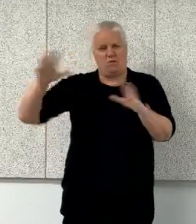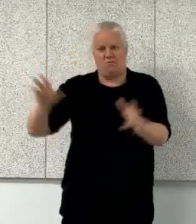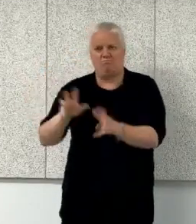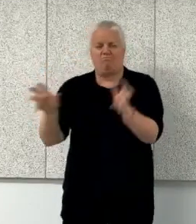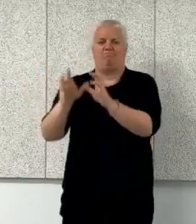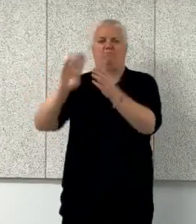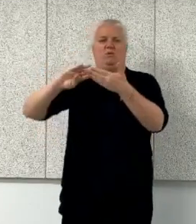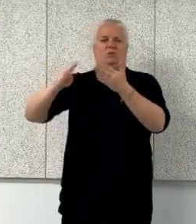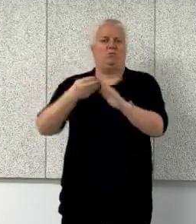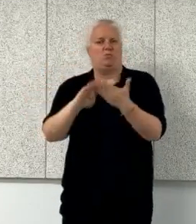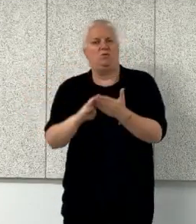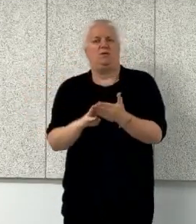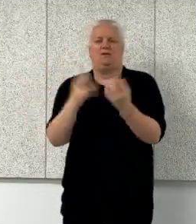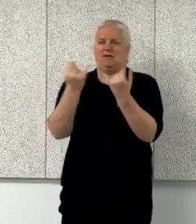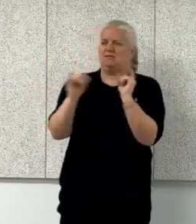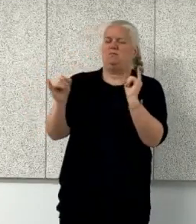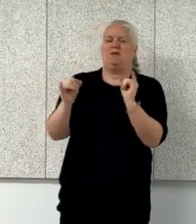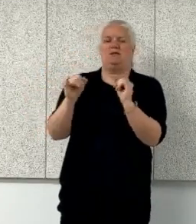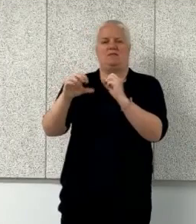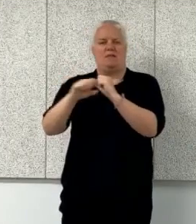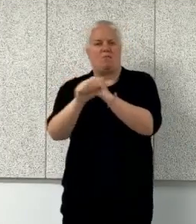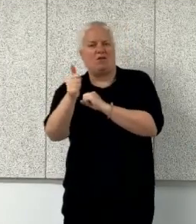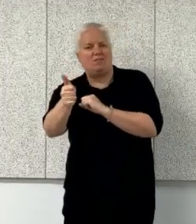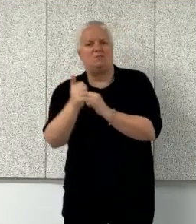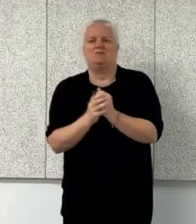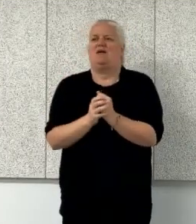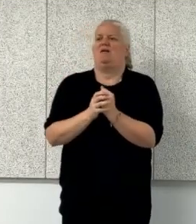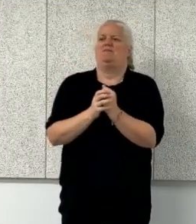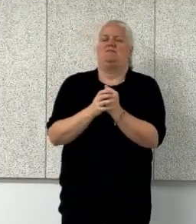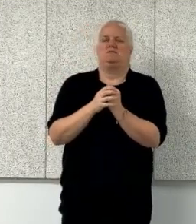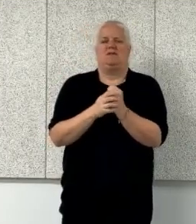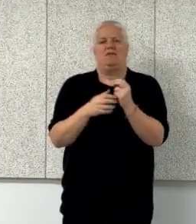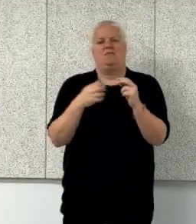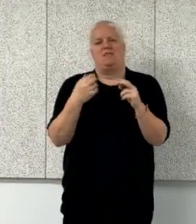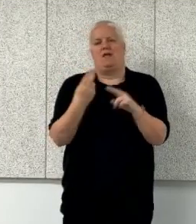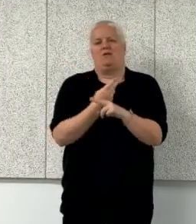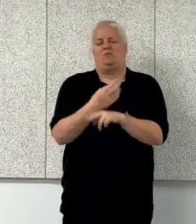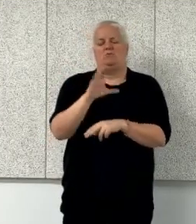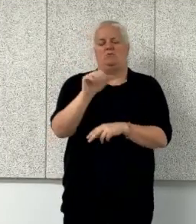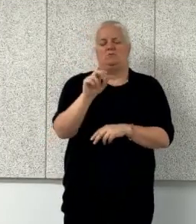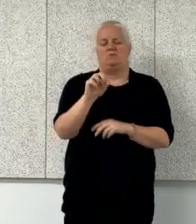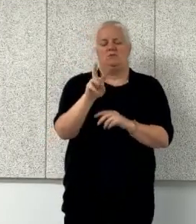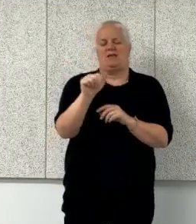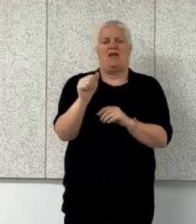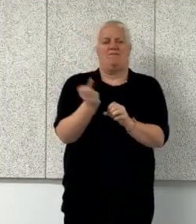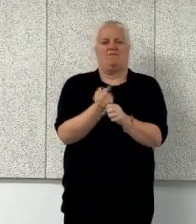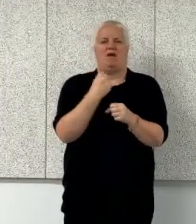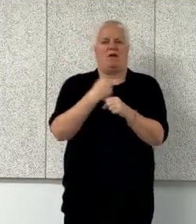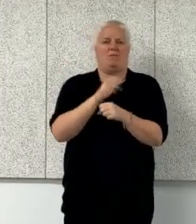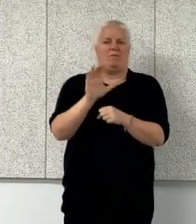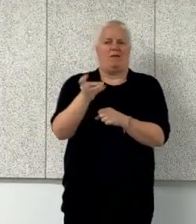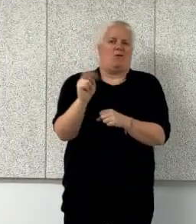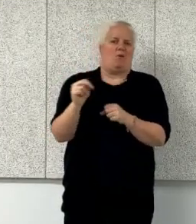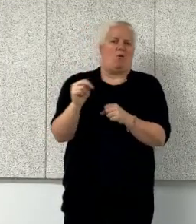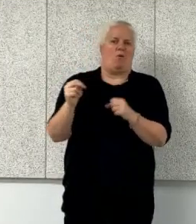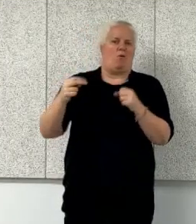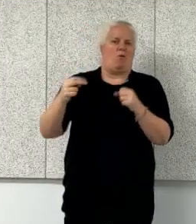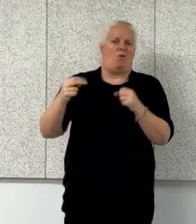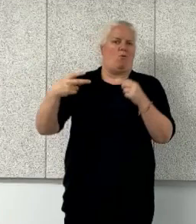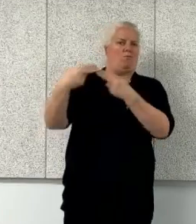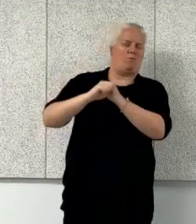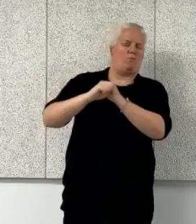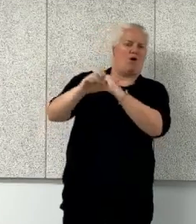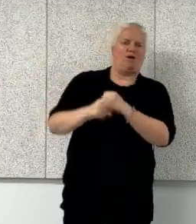by themselves. They market by themselves. They get on Canva and create their own, you know, assets, right? We can't think of the artists